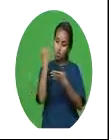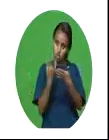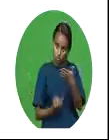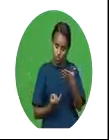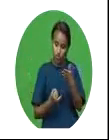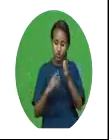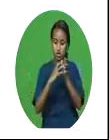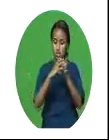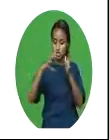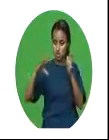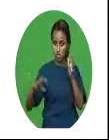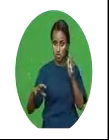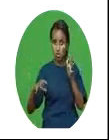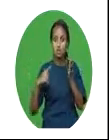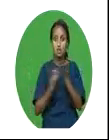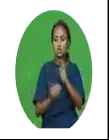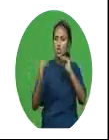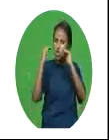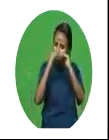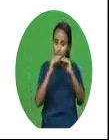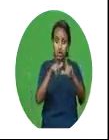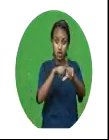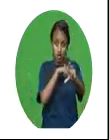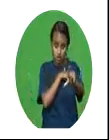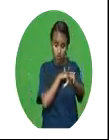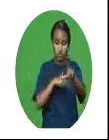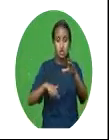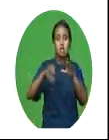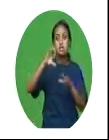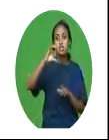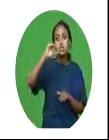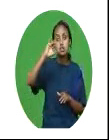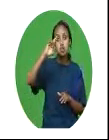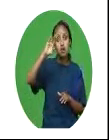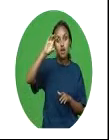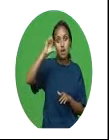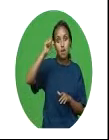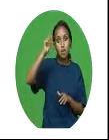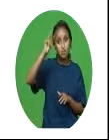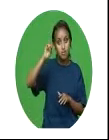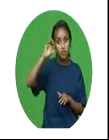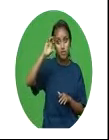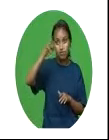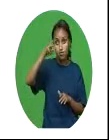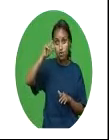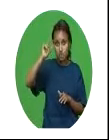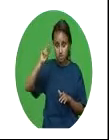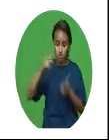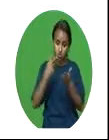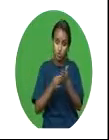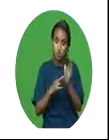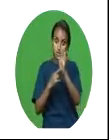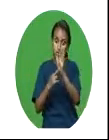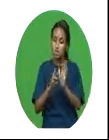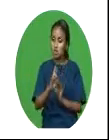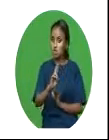stretch out line that is equal in length to the circumference of the circle, representing the right section of